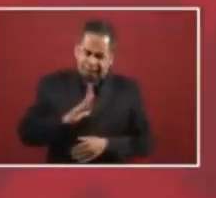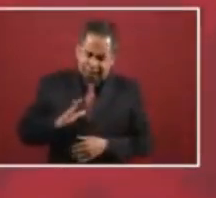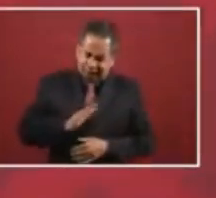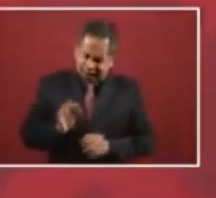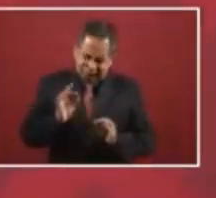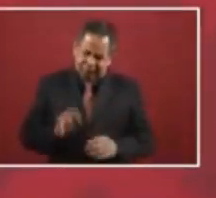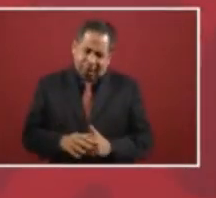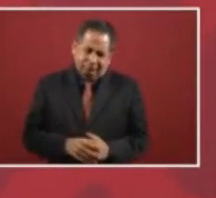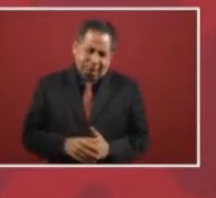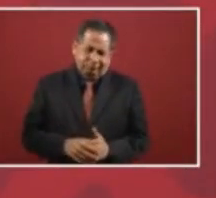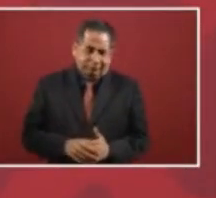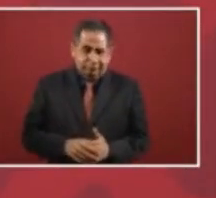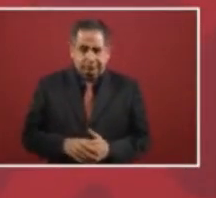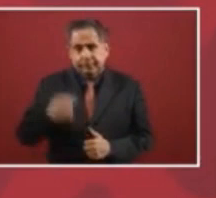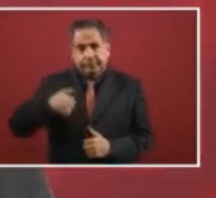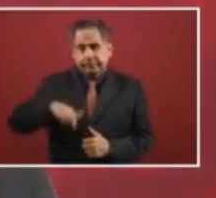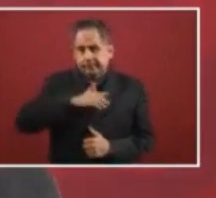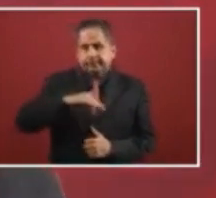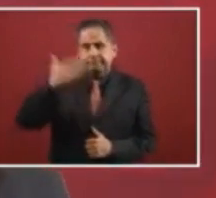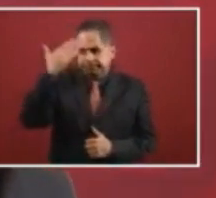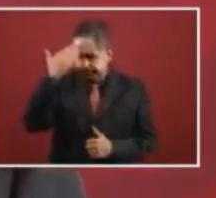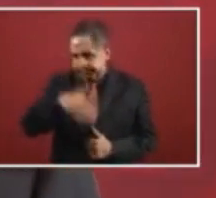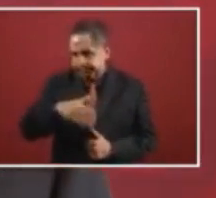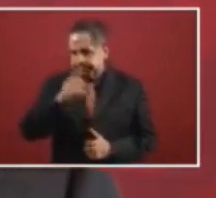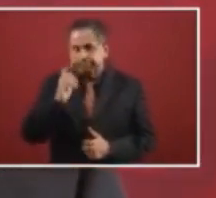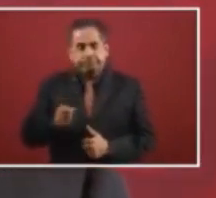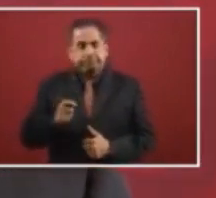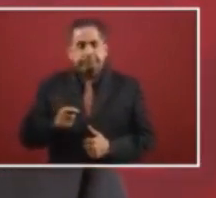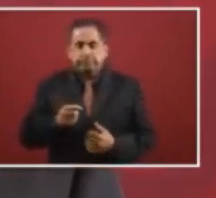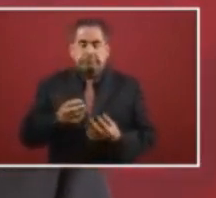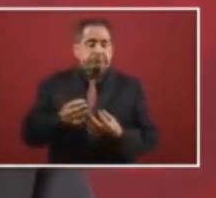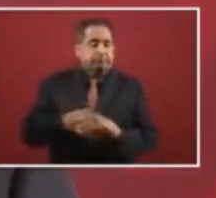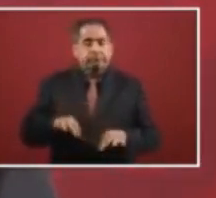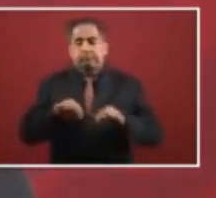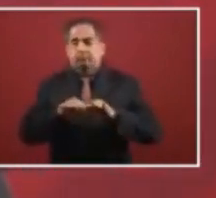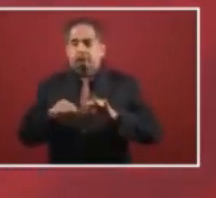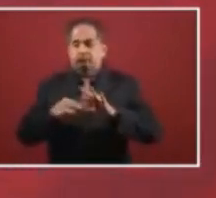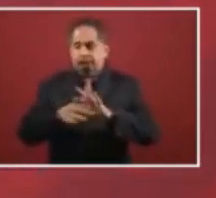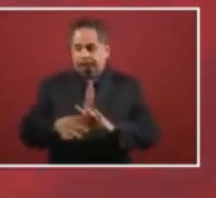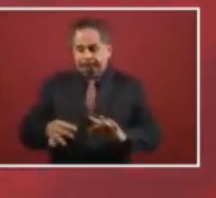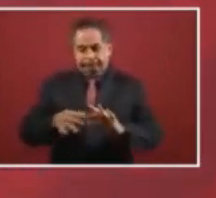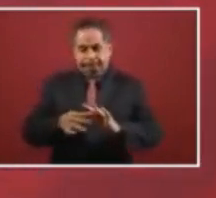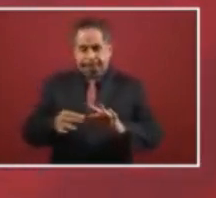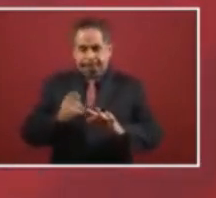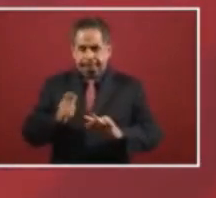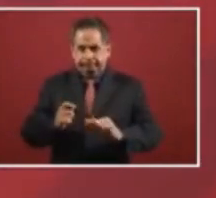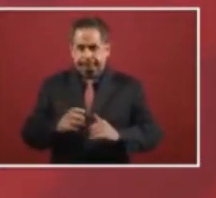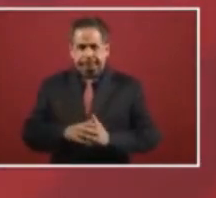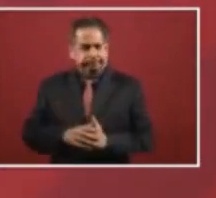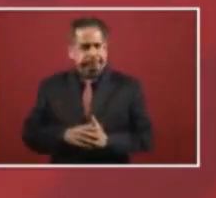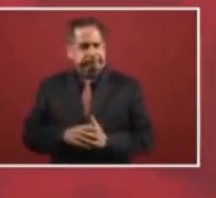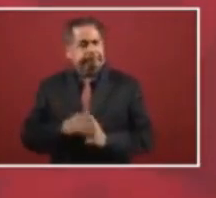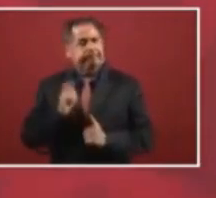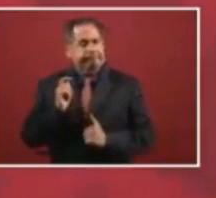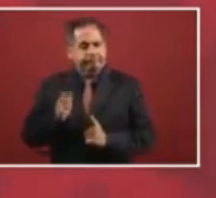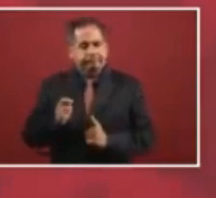national development. And we know that it is very